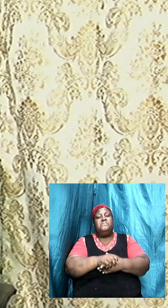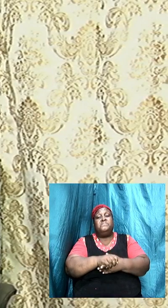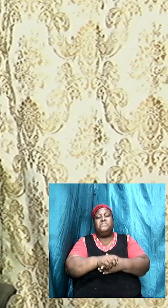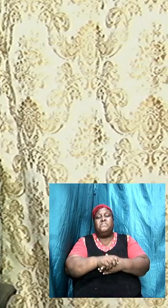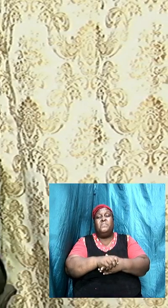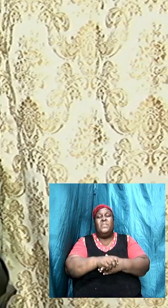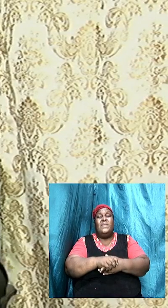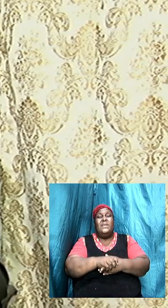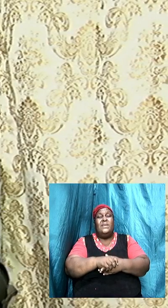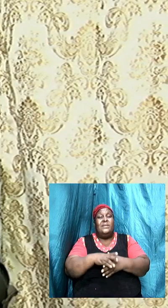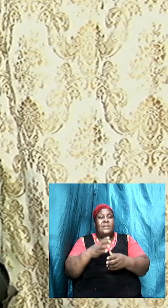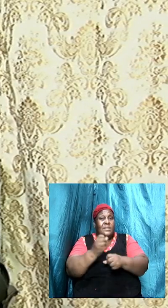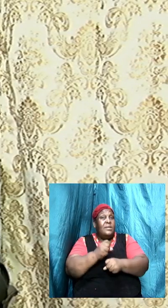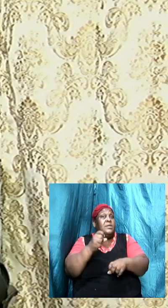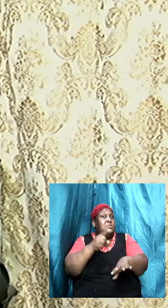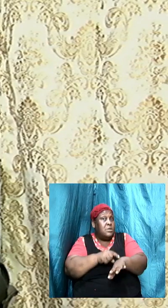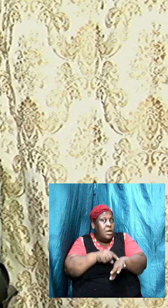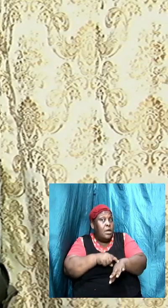Take your time out.